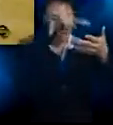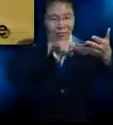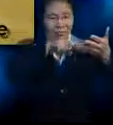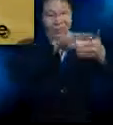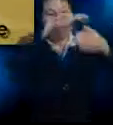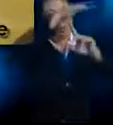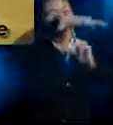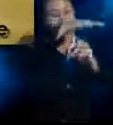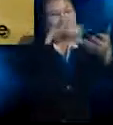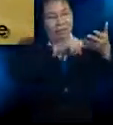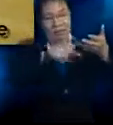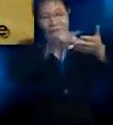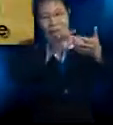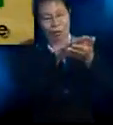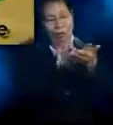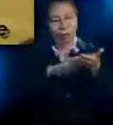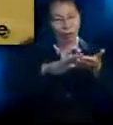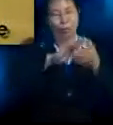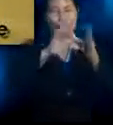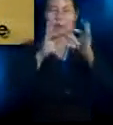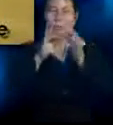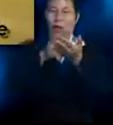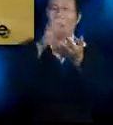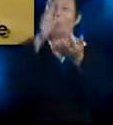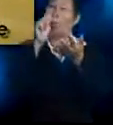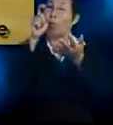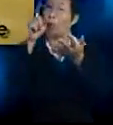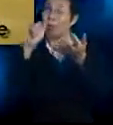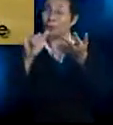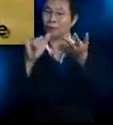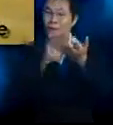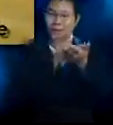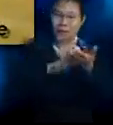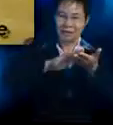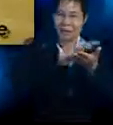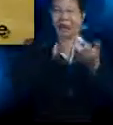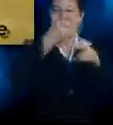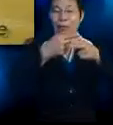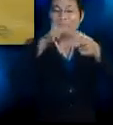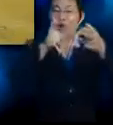A leaf is usually coated with a waxy covering called cuticle.